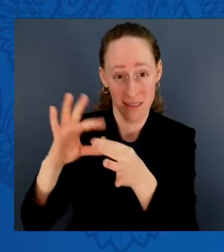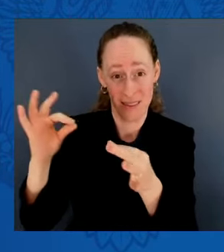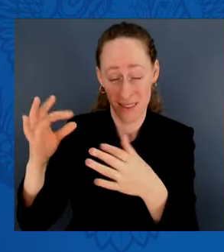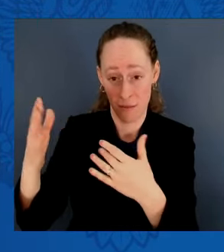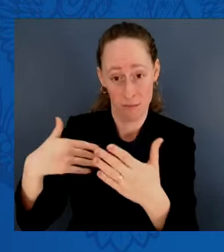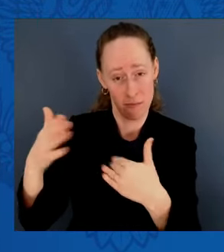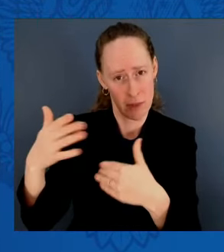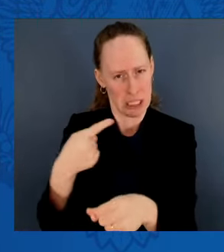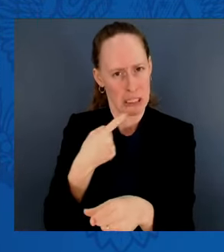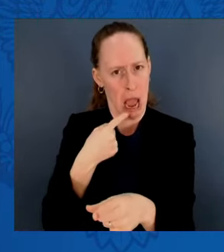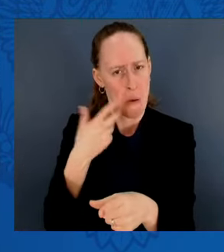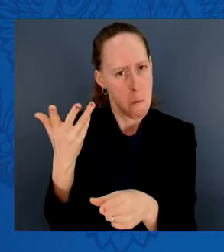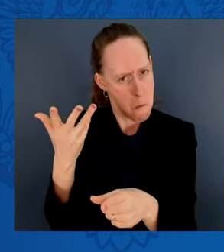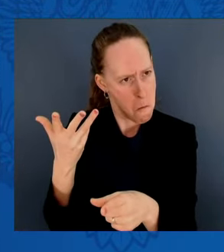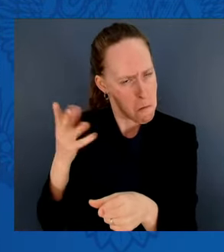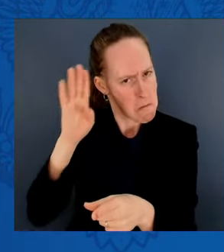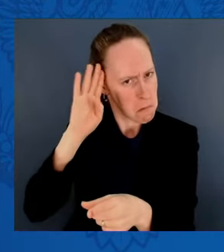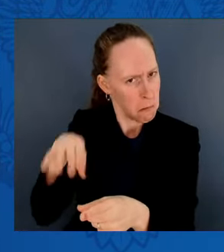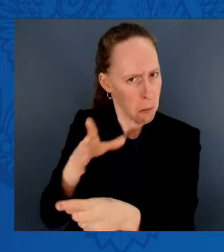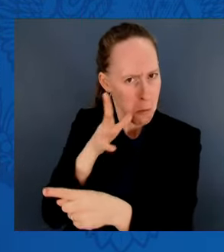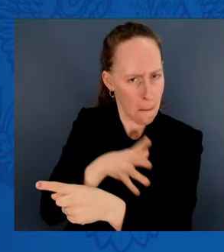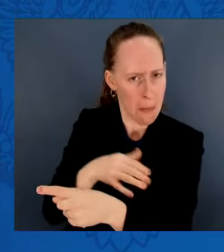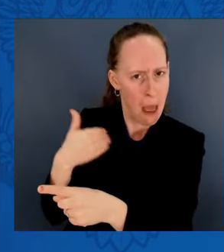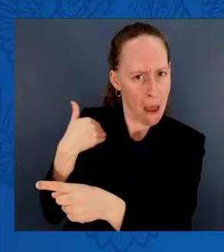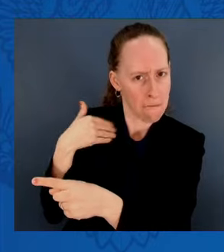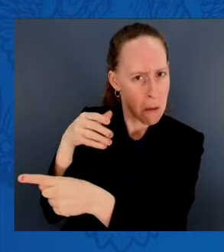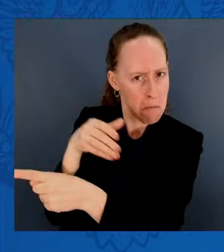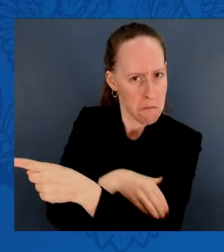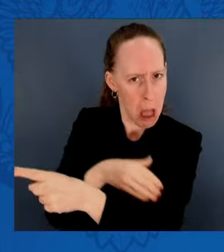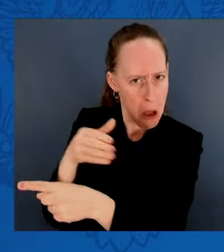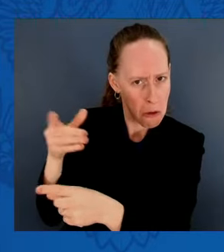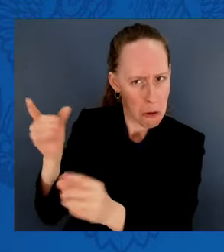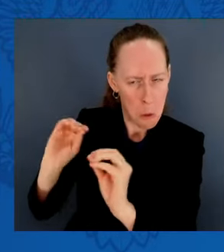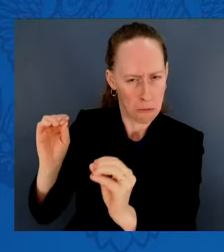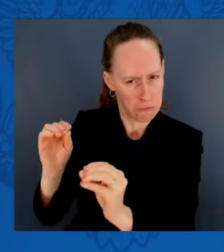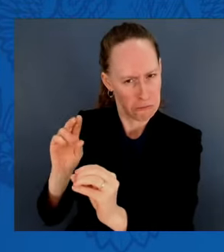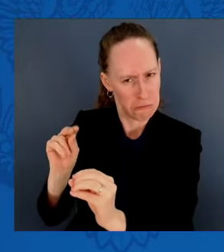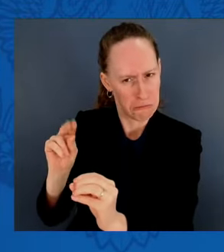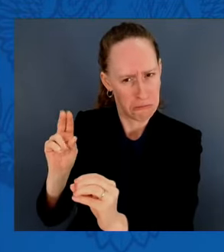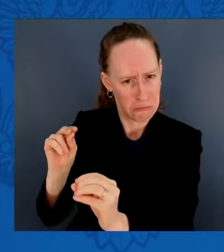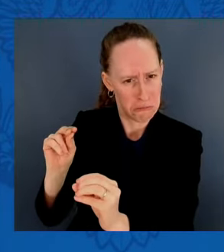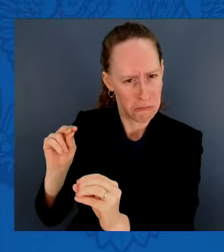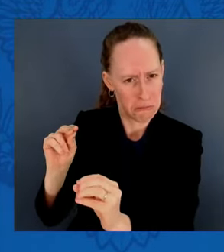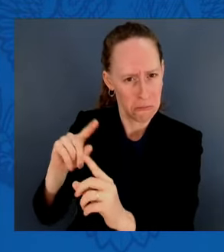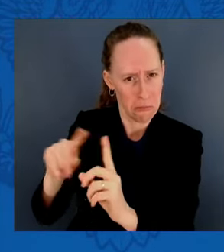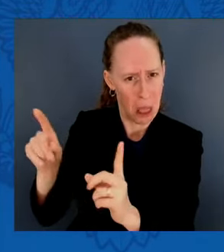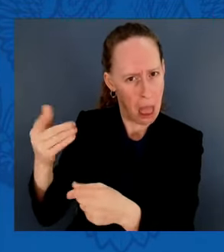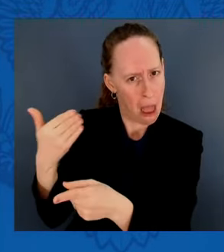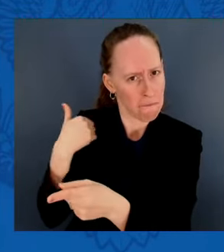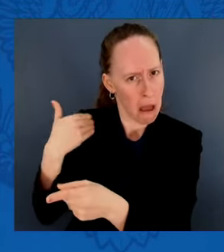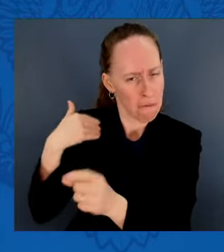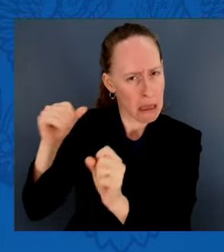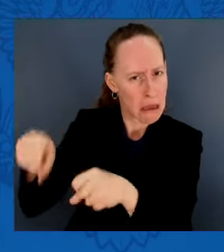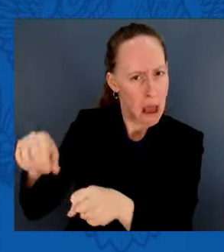Electoral or political power. You're about to realize just how much you were right about that.